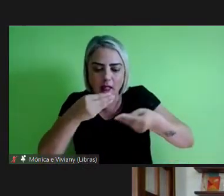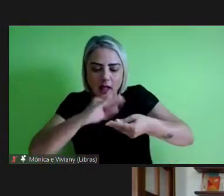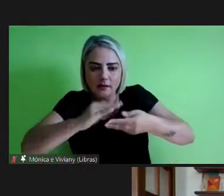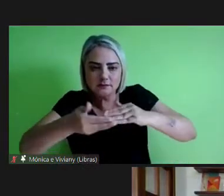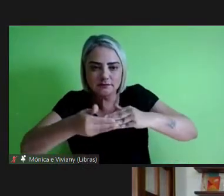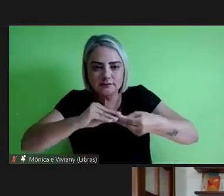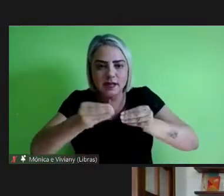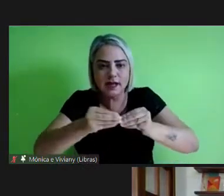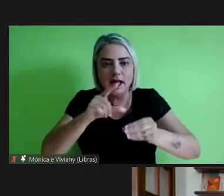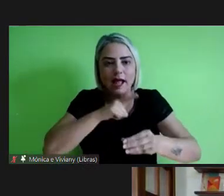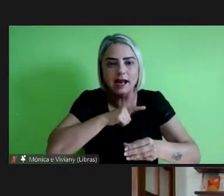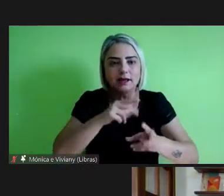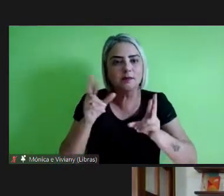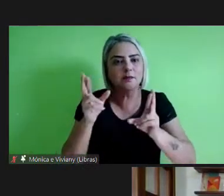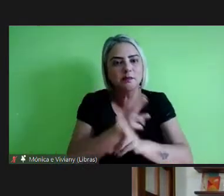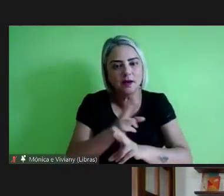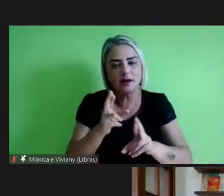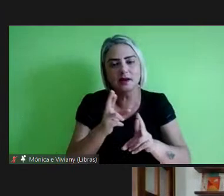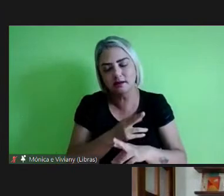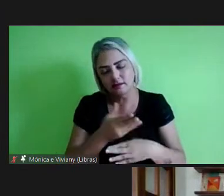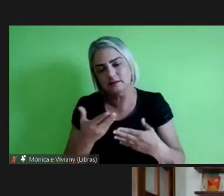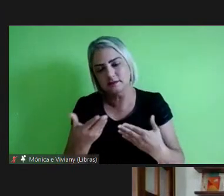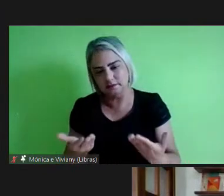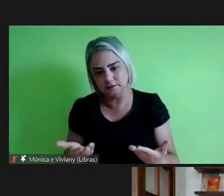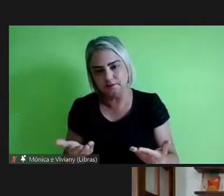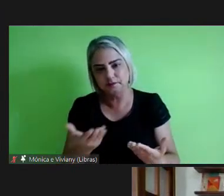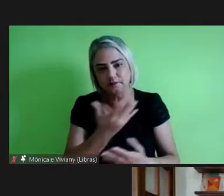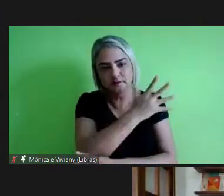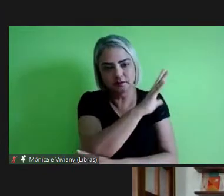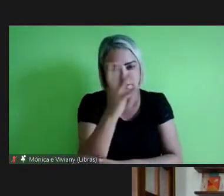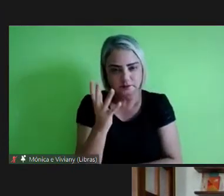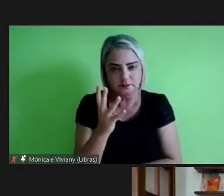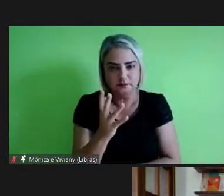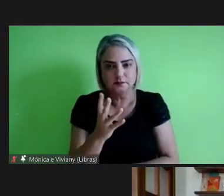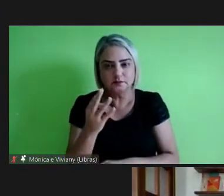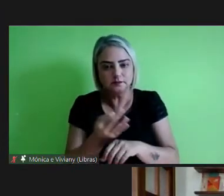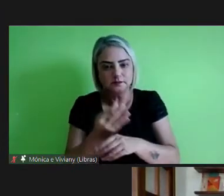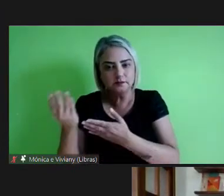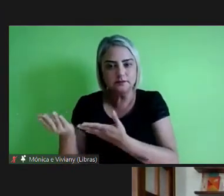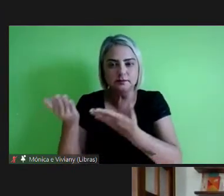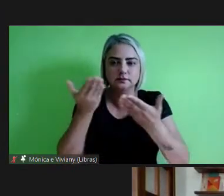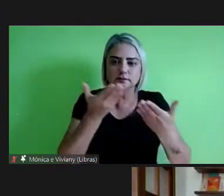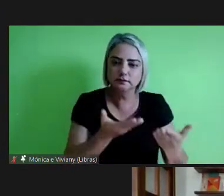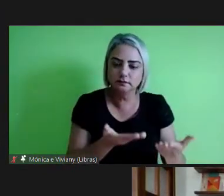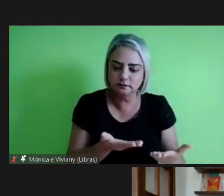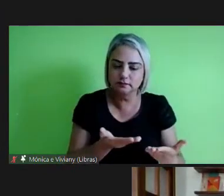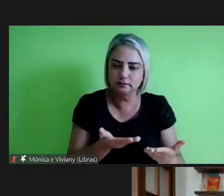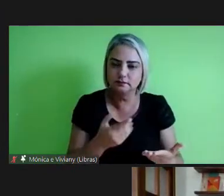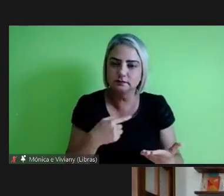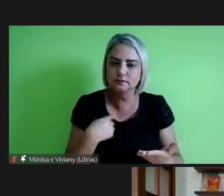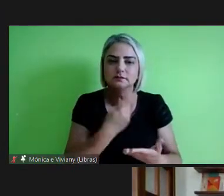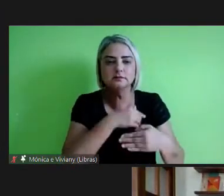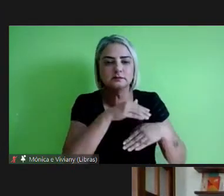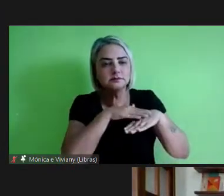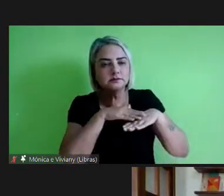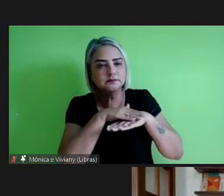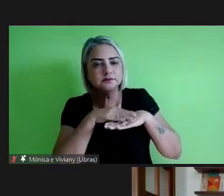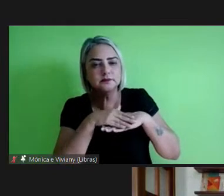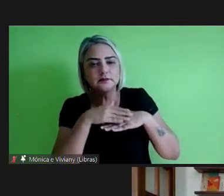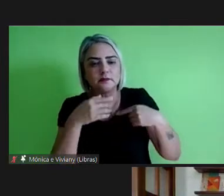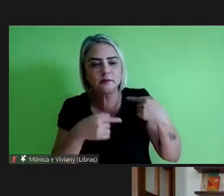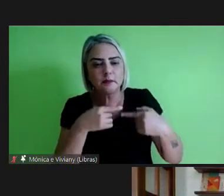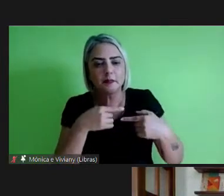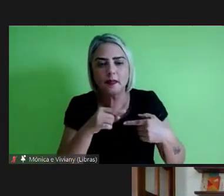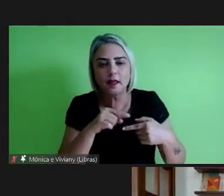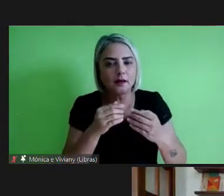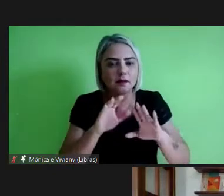they are in these packages, and this is a very important issue with sustainability. So we can bring this to our talks. This